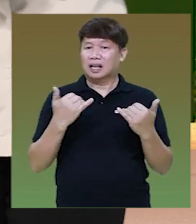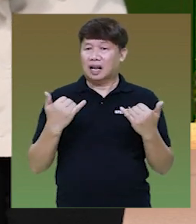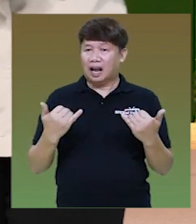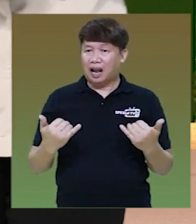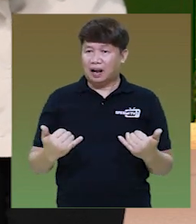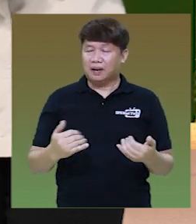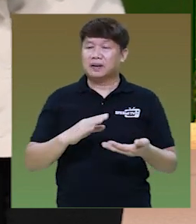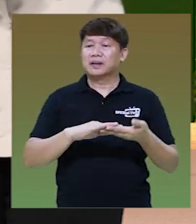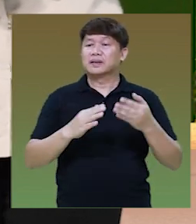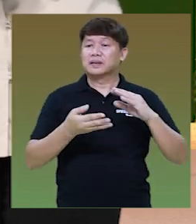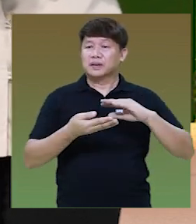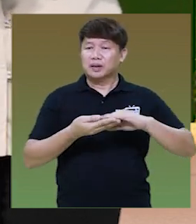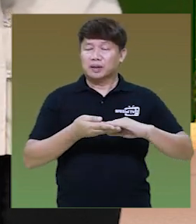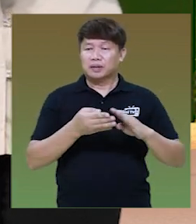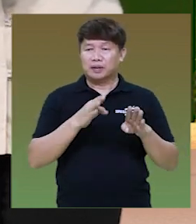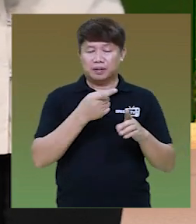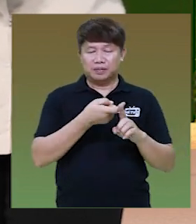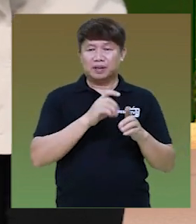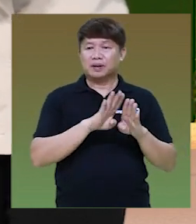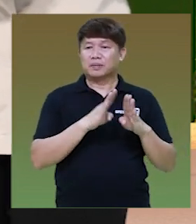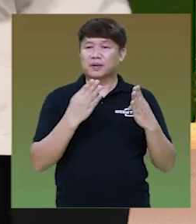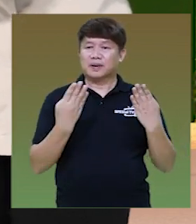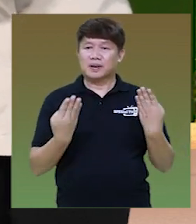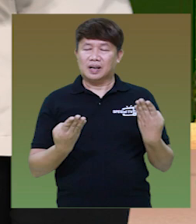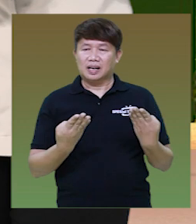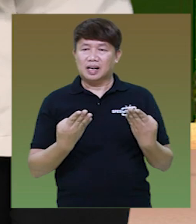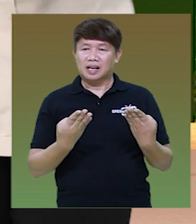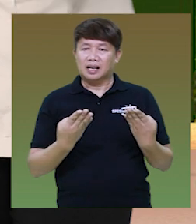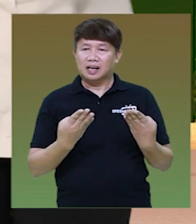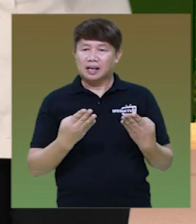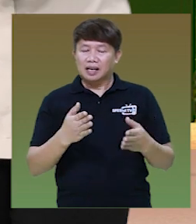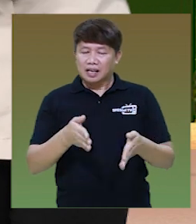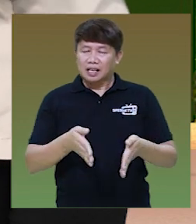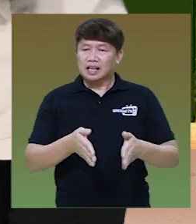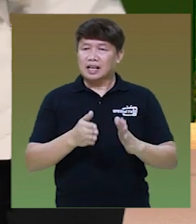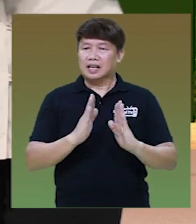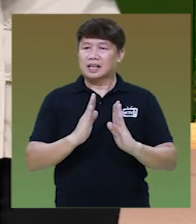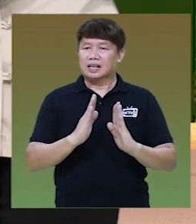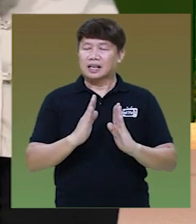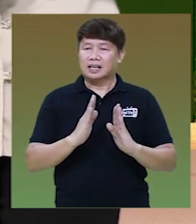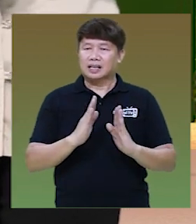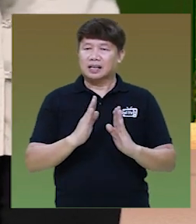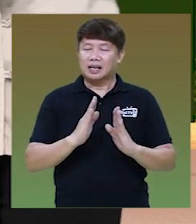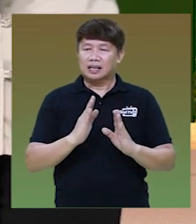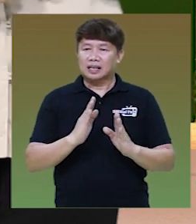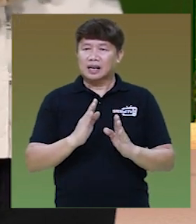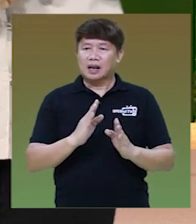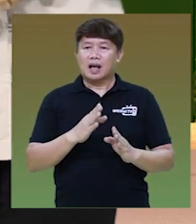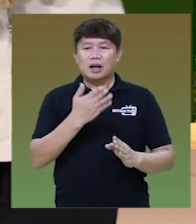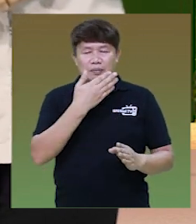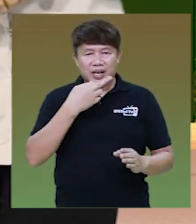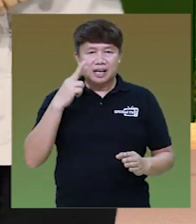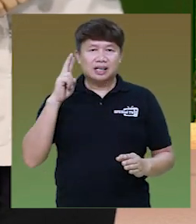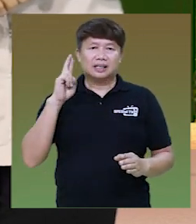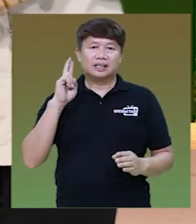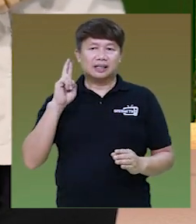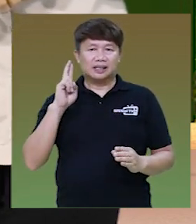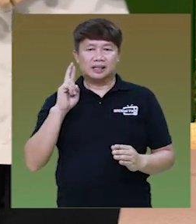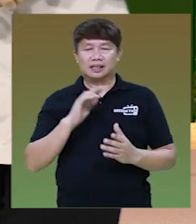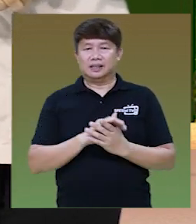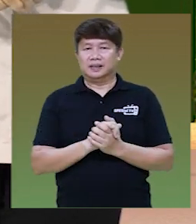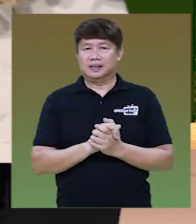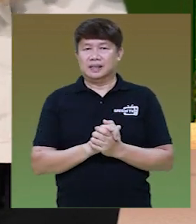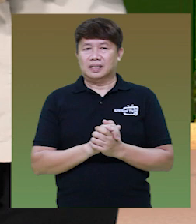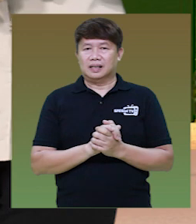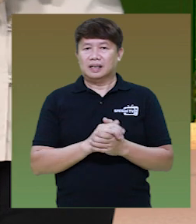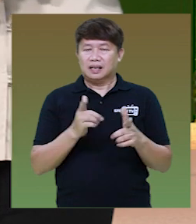book Let's Get Better in English 3. Listen carefully. The Enormous